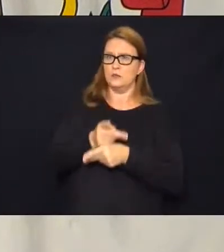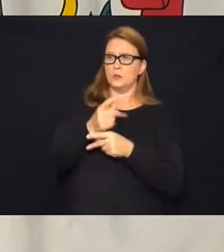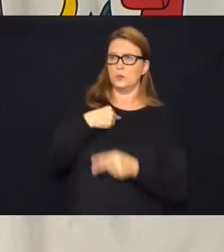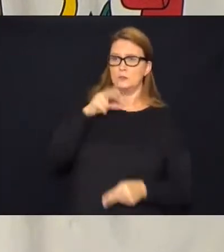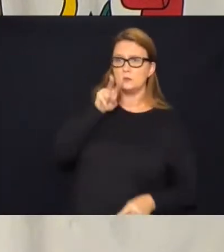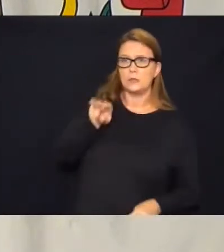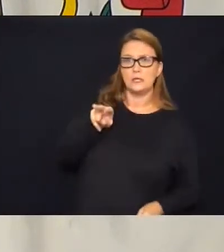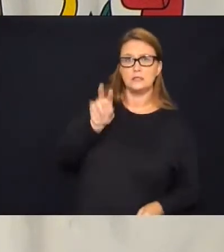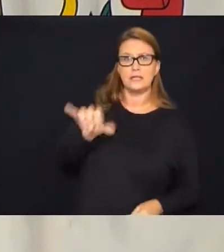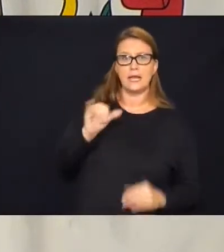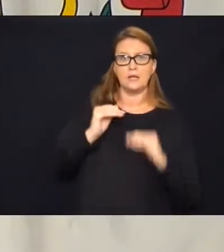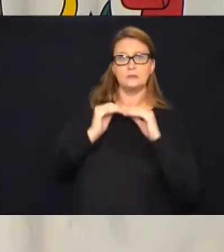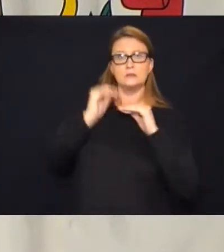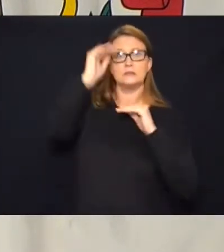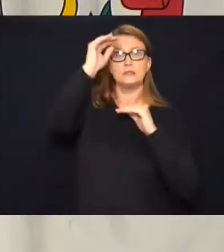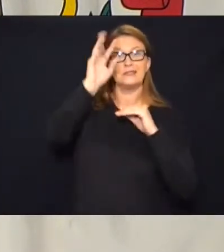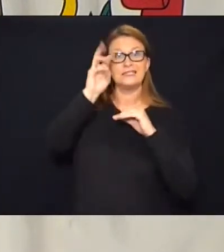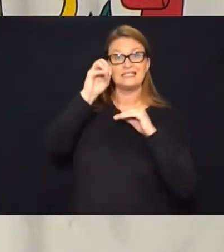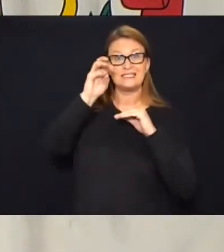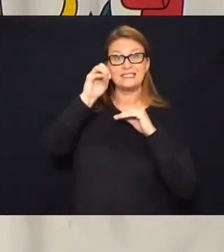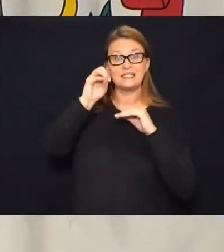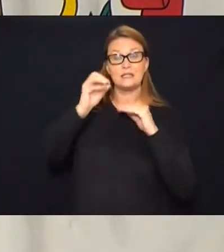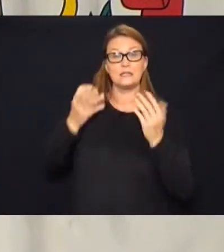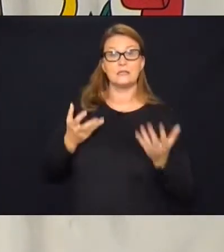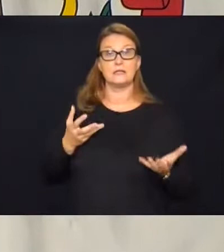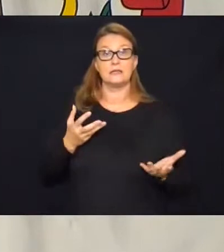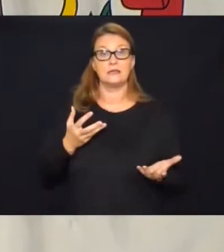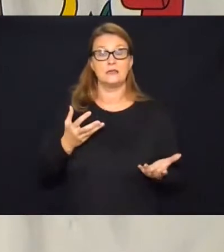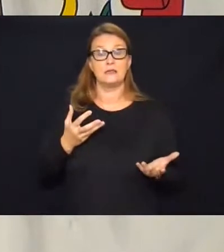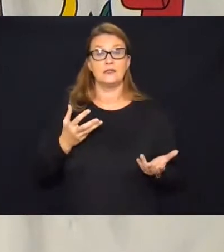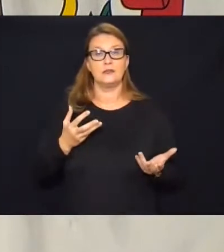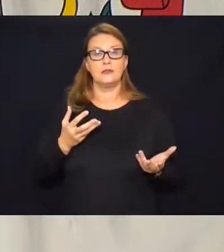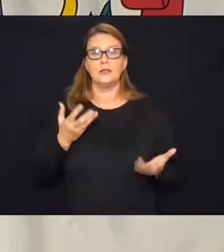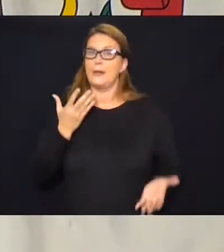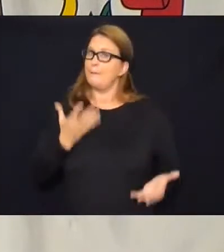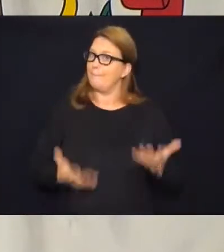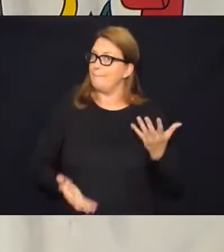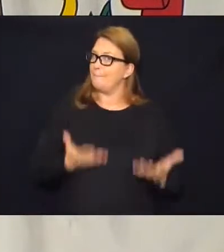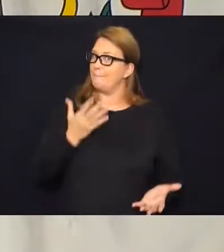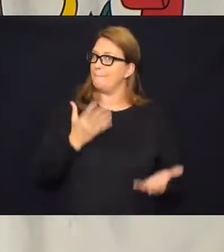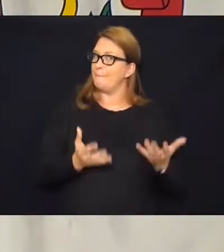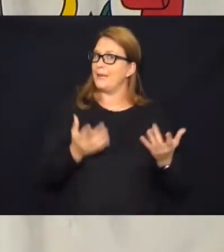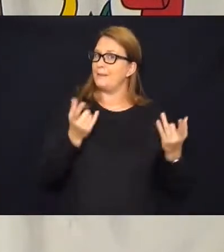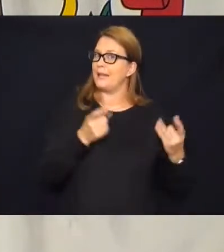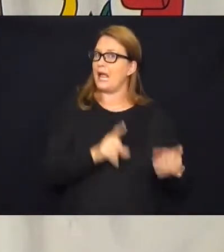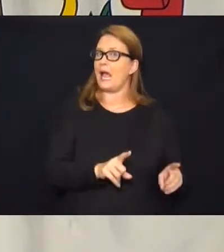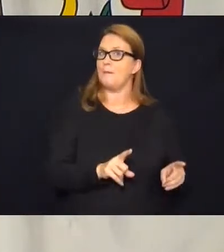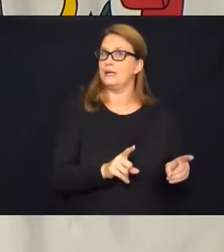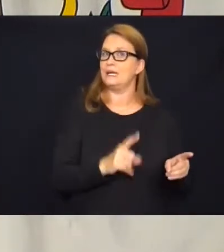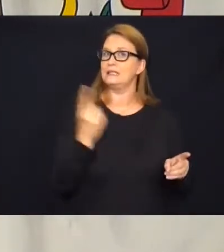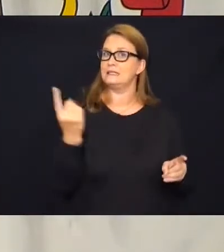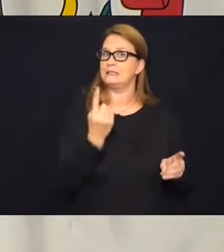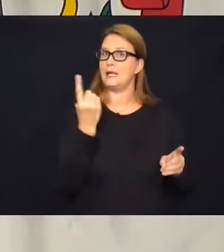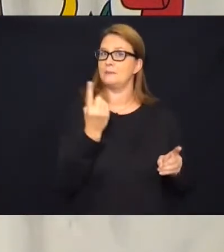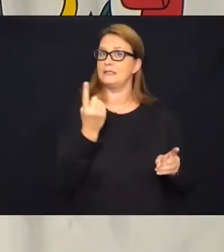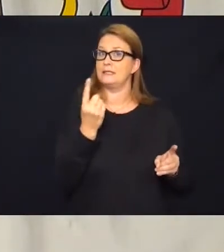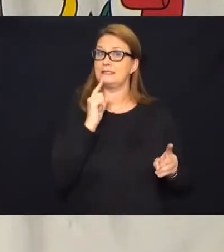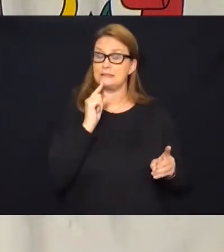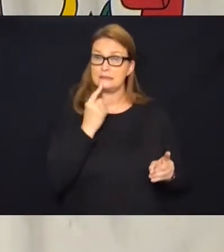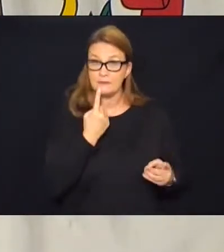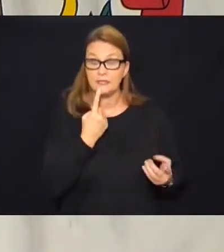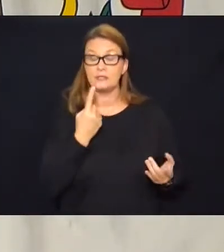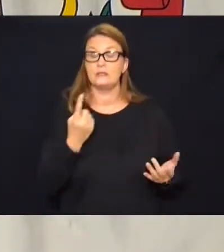over 60. And we may be right on the doorstep of something that could even be worse than